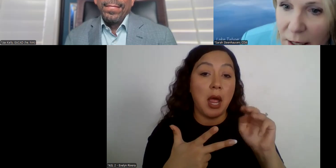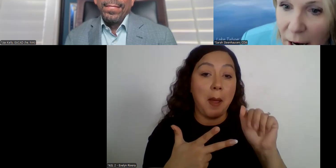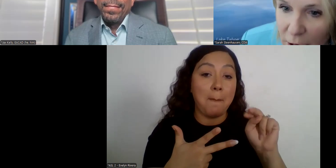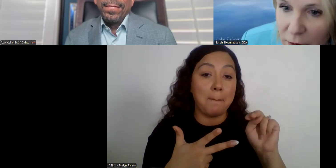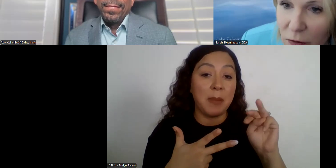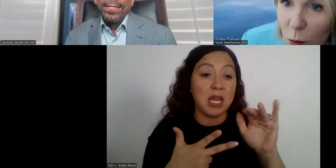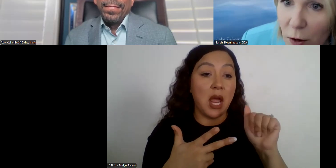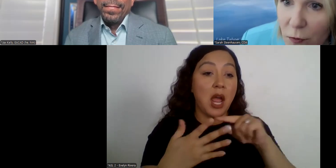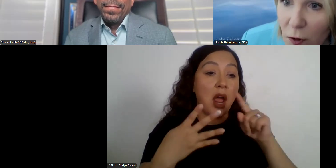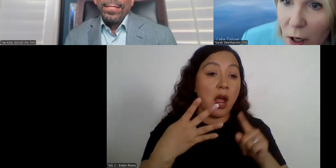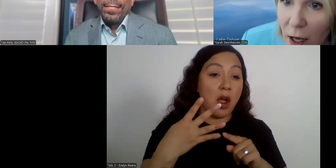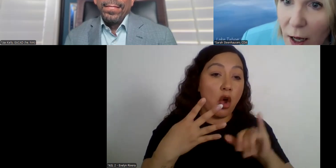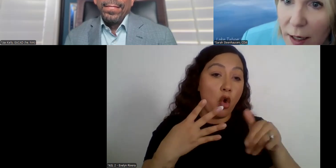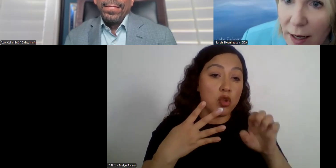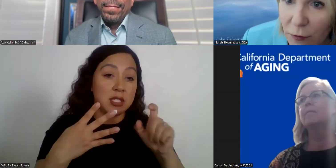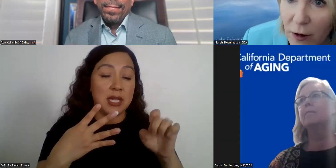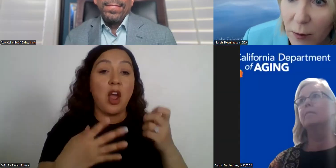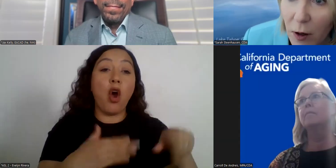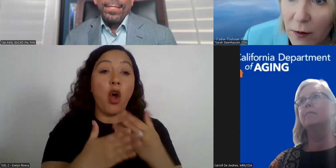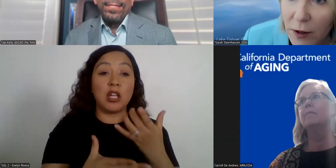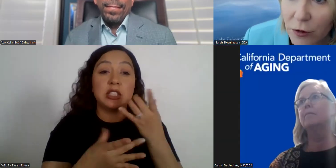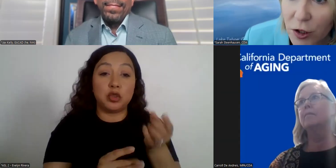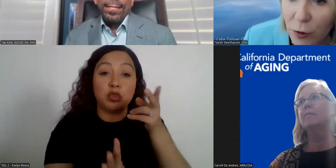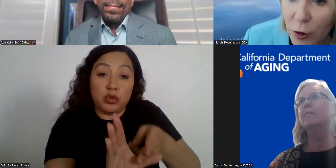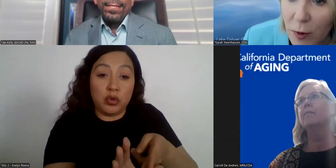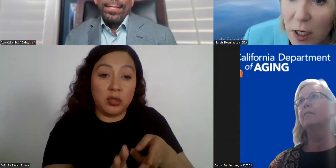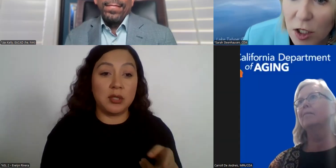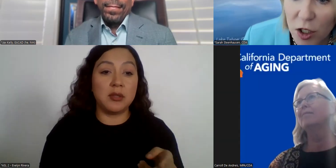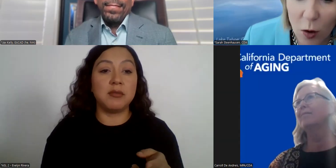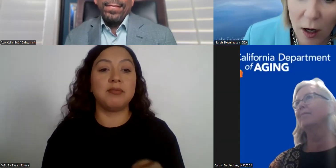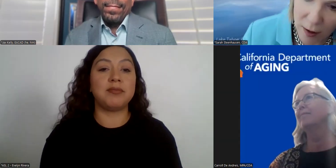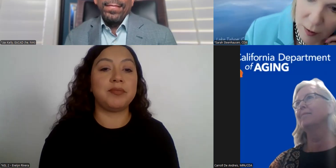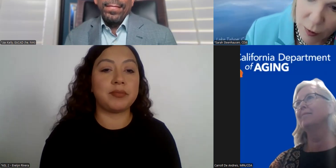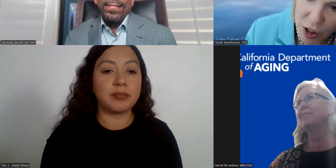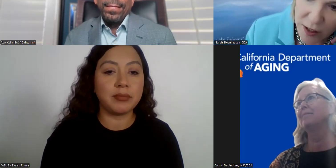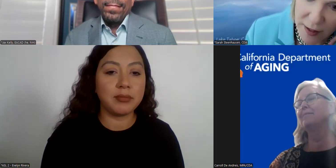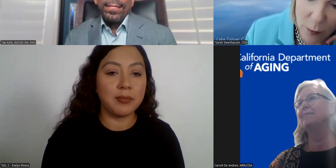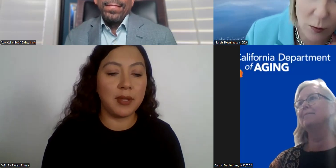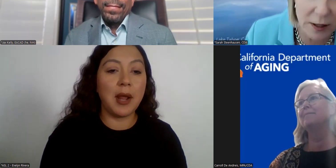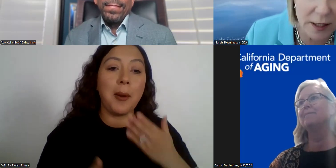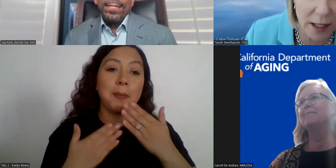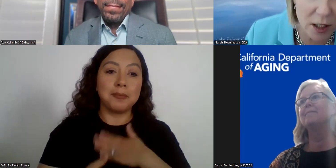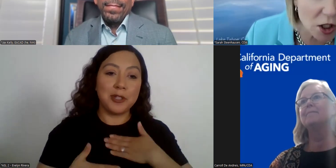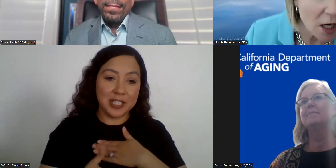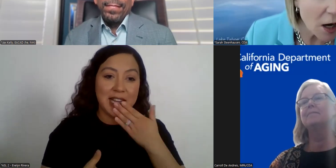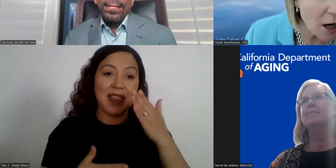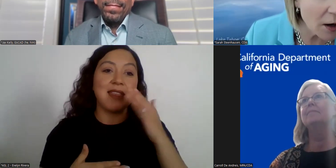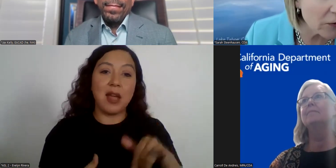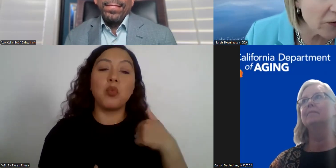expressing, and Eric, this is wonderful, and Ephraim on the leadership group. So appreciate that. We'll be in